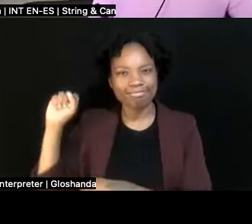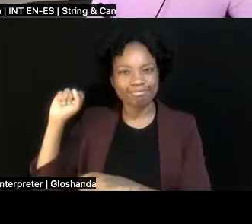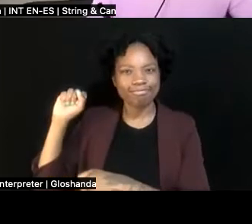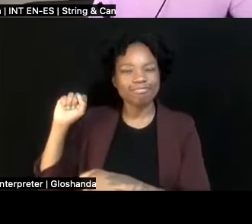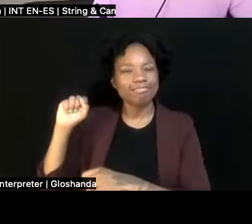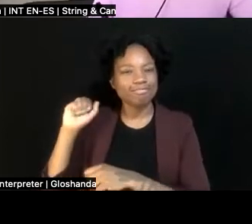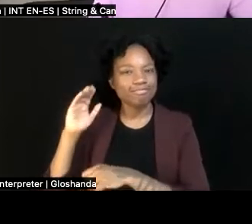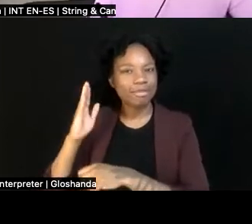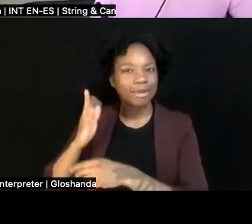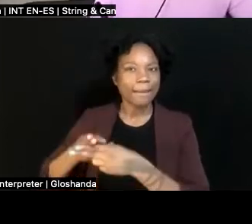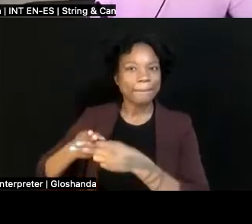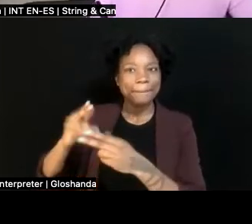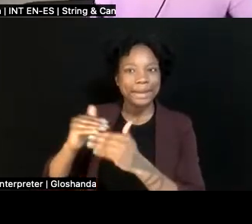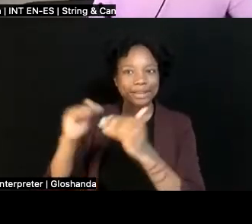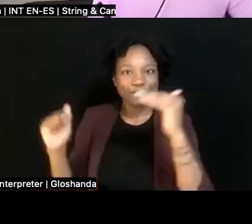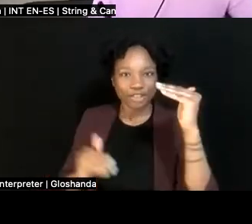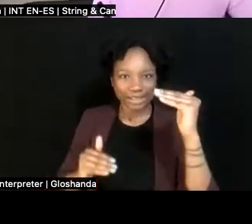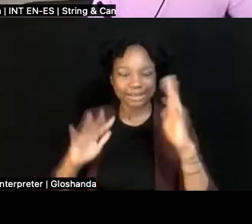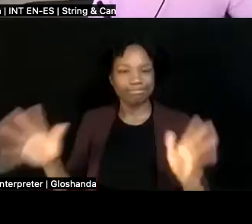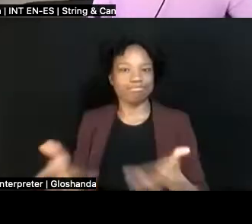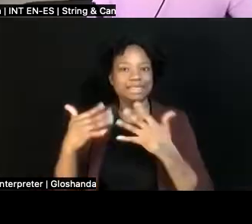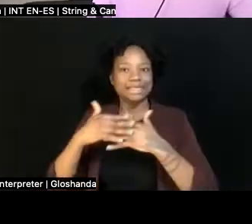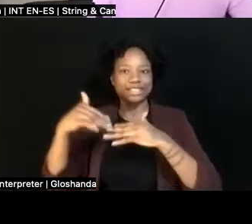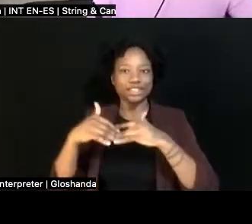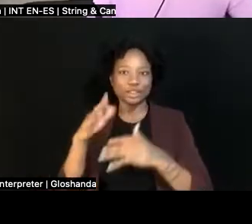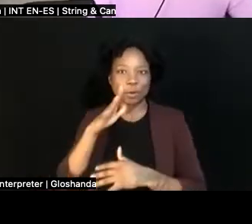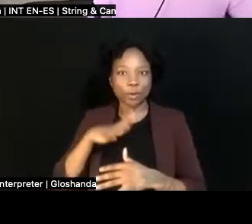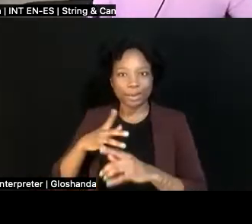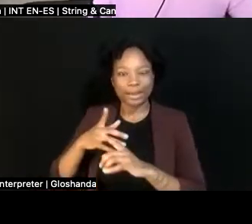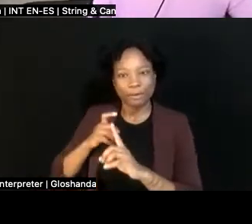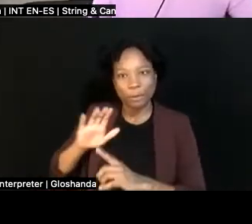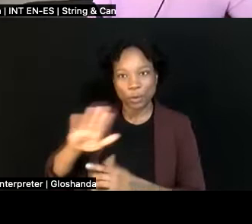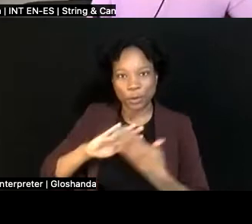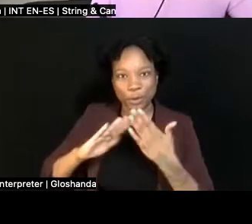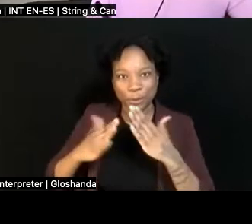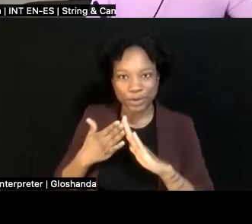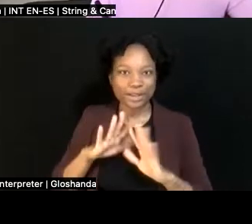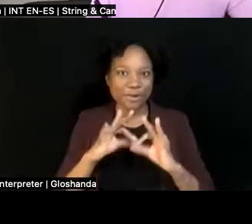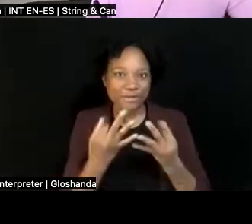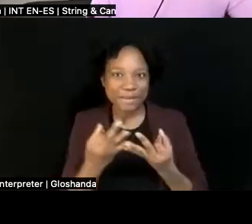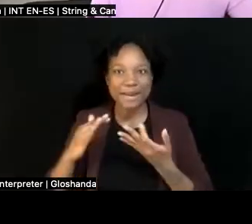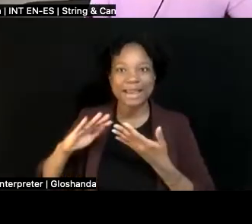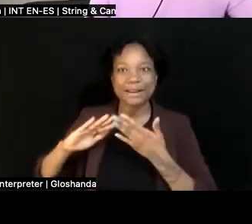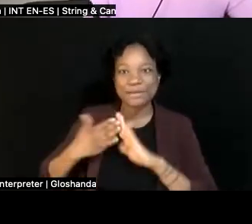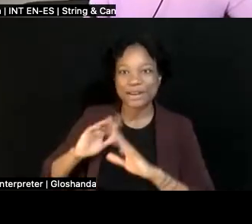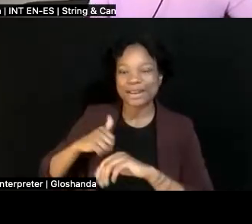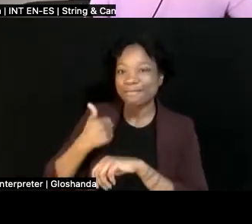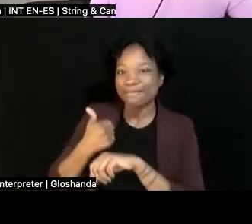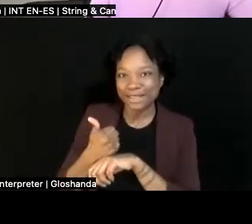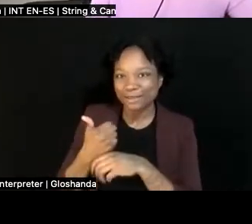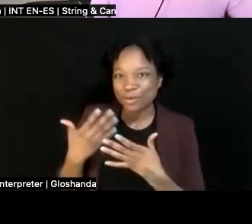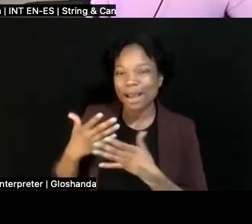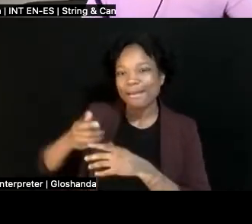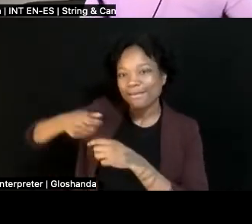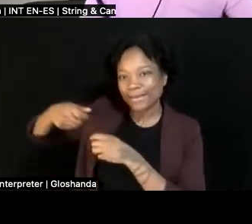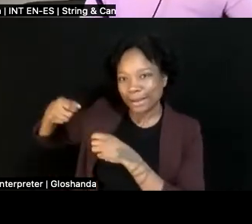and how we can see the world through Indigenous eyes, through languages, and the camera can form a bridge of understanding to connect us.